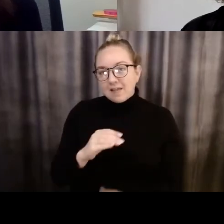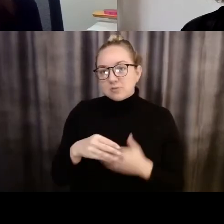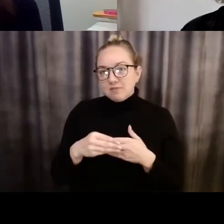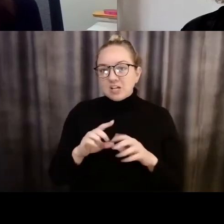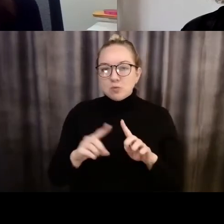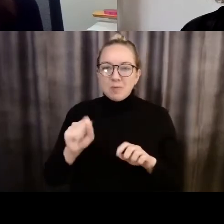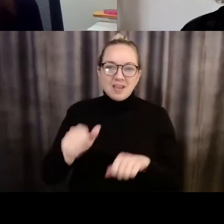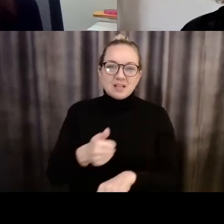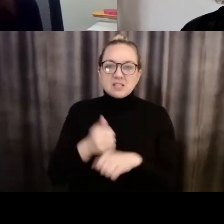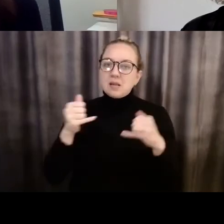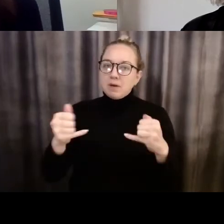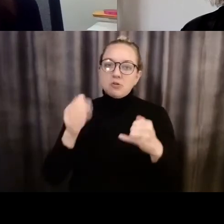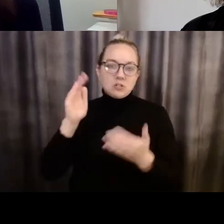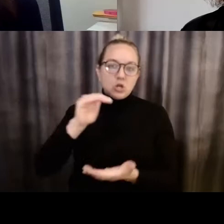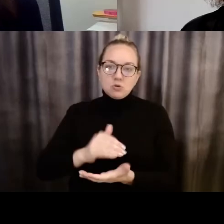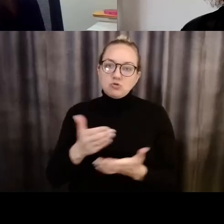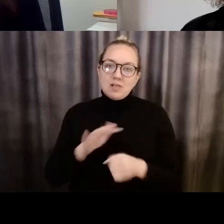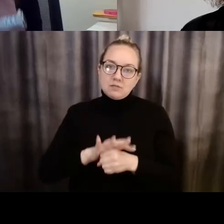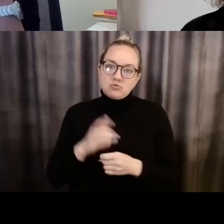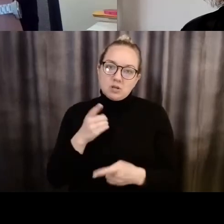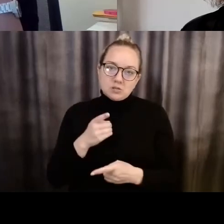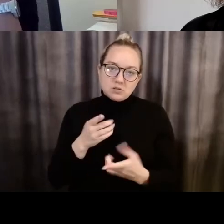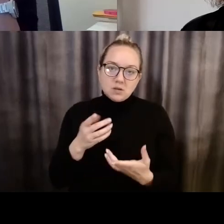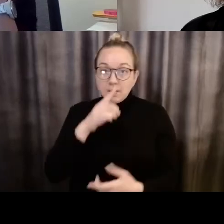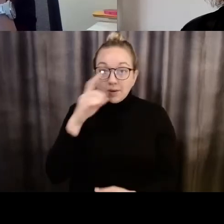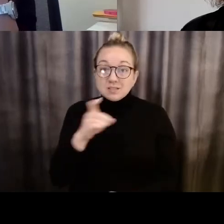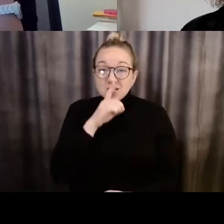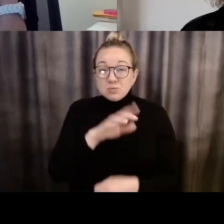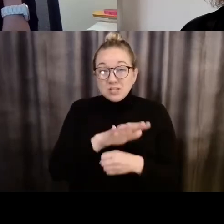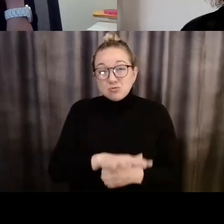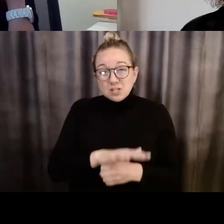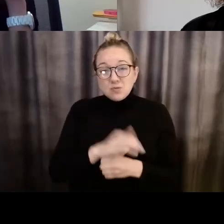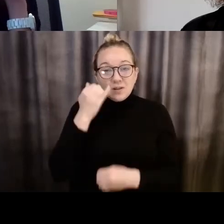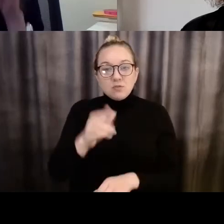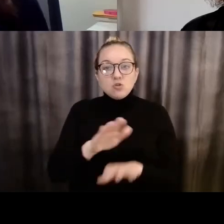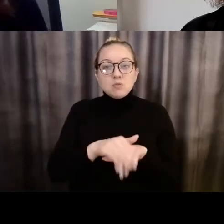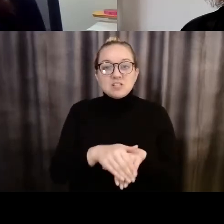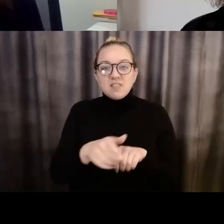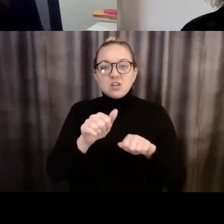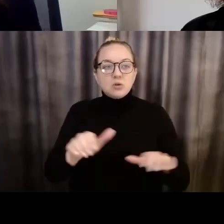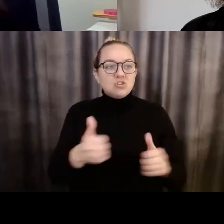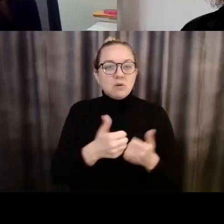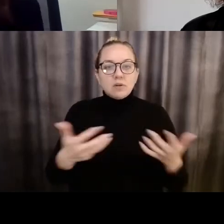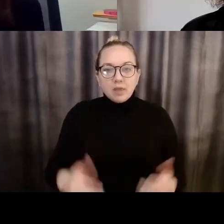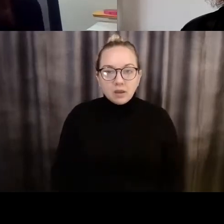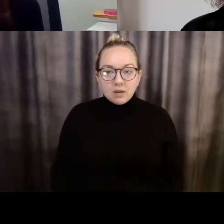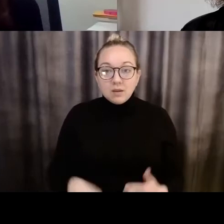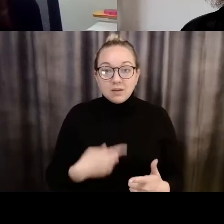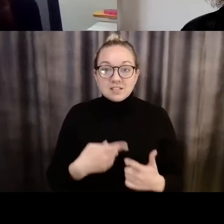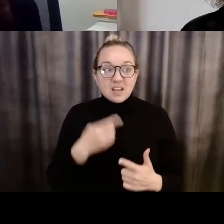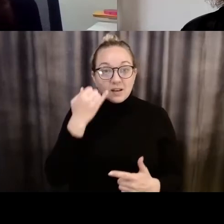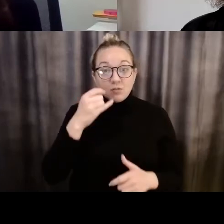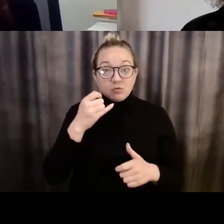boundaries is going to reduce the level of stress so much, right? Because it's really stressful to pretend that you're going to fail in all fronts if you don't set boundaries,